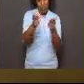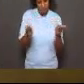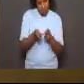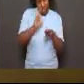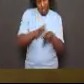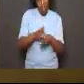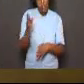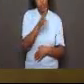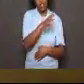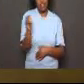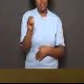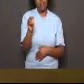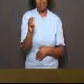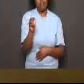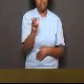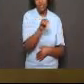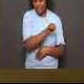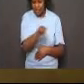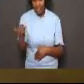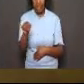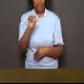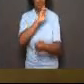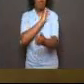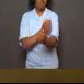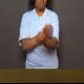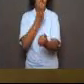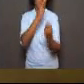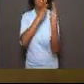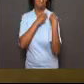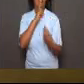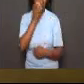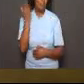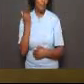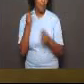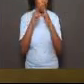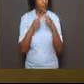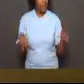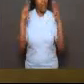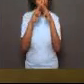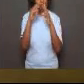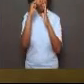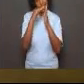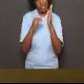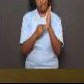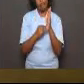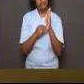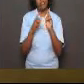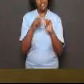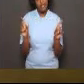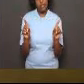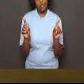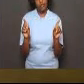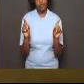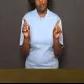and unified power. The federalist system has